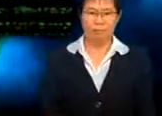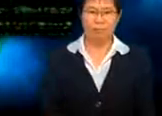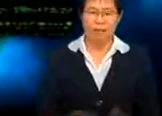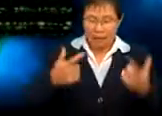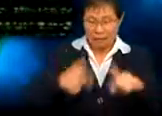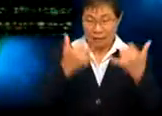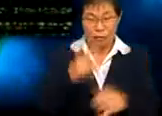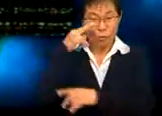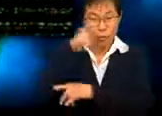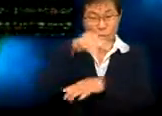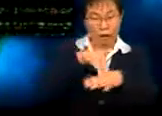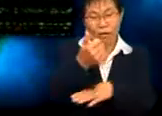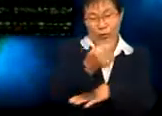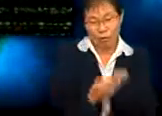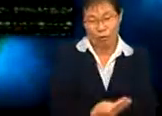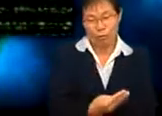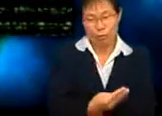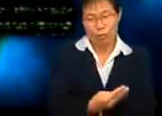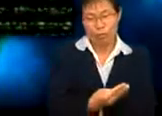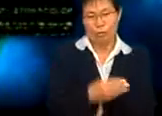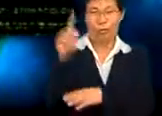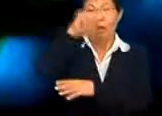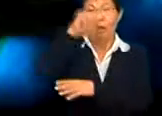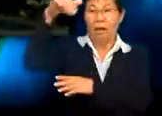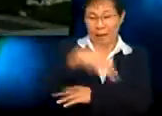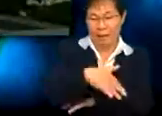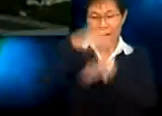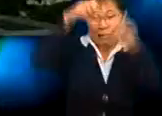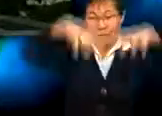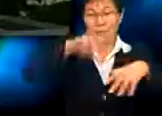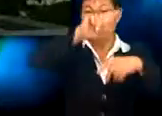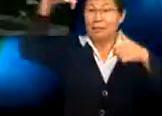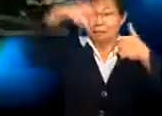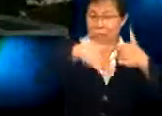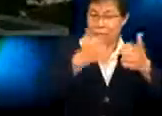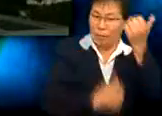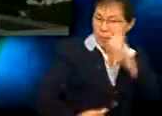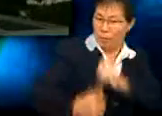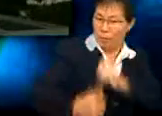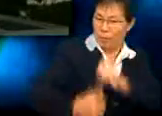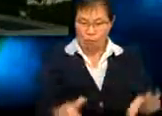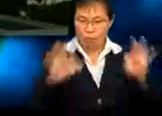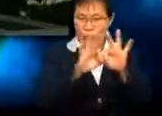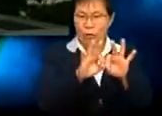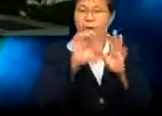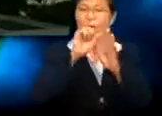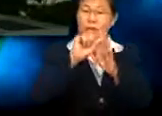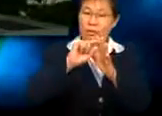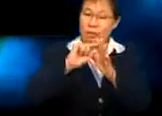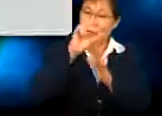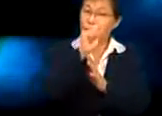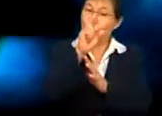Let us now look at a few sources of light. The sun is the most important source of